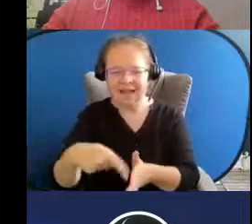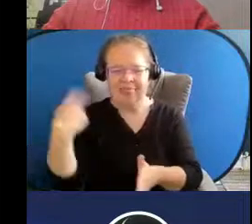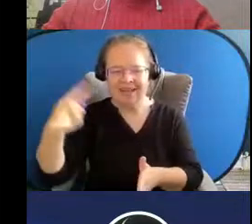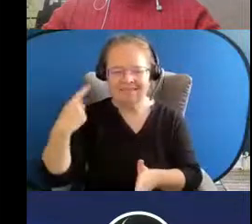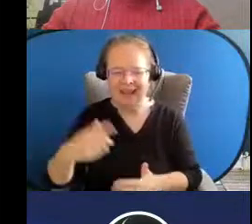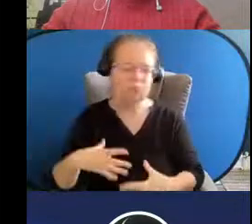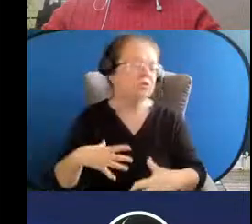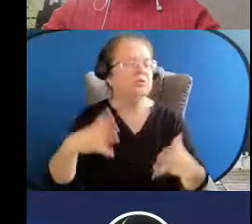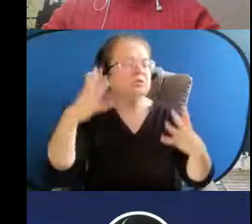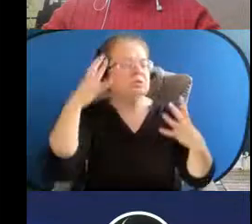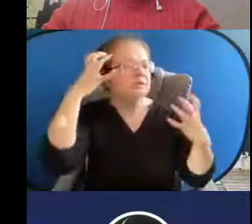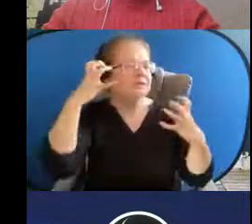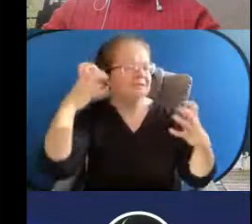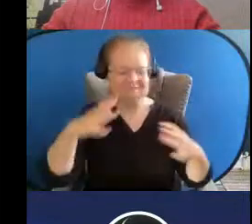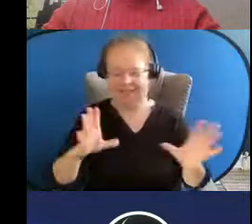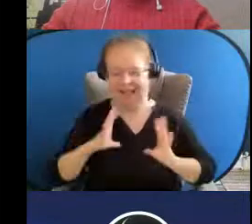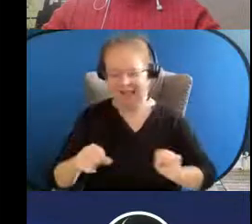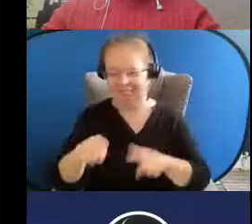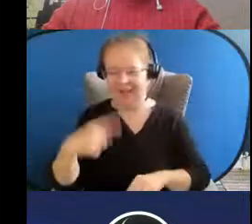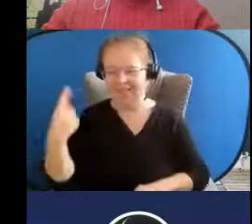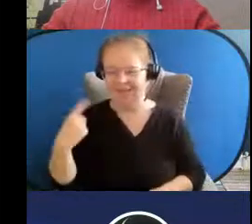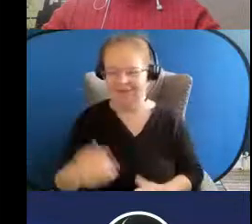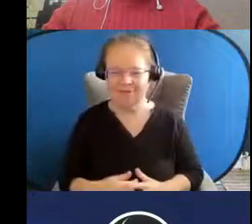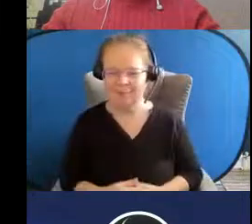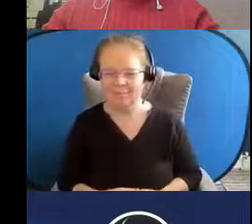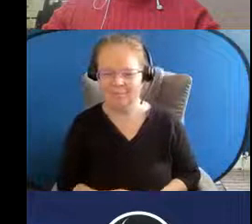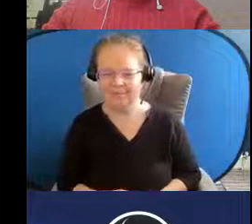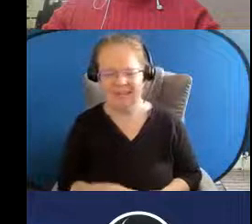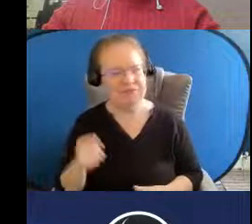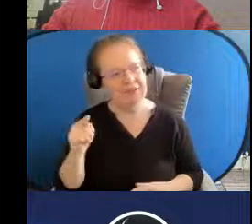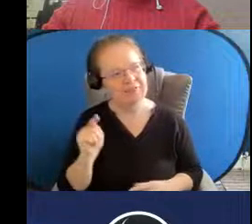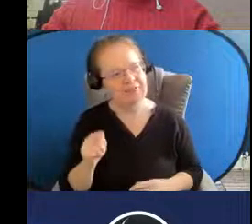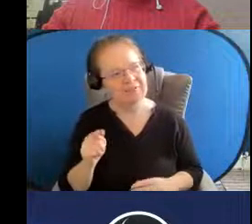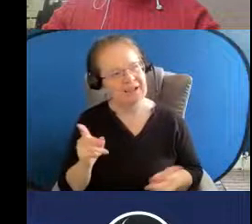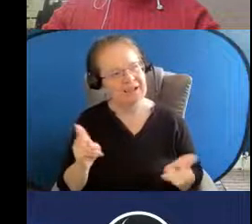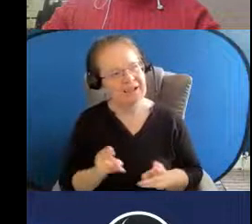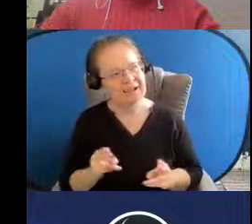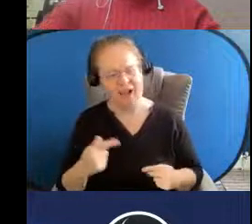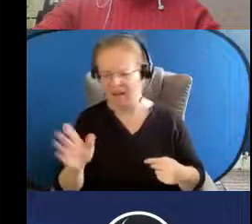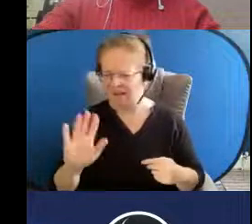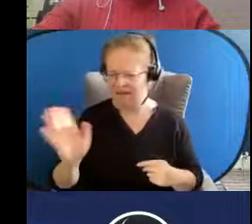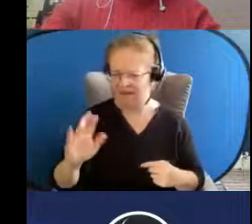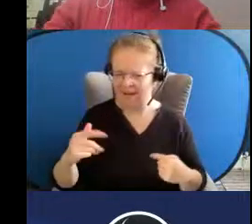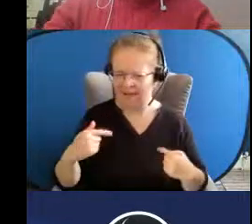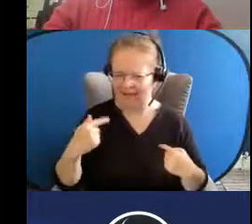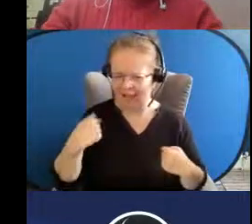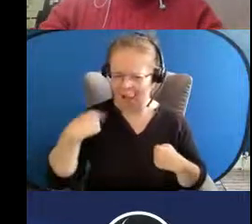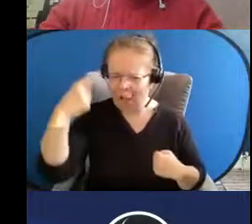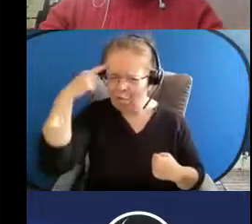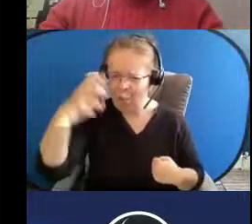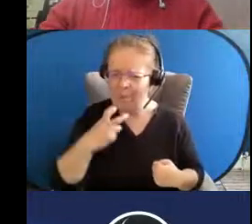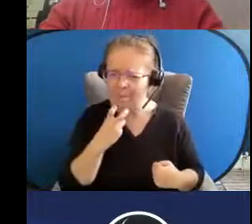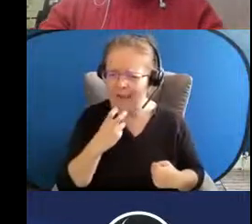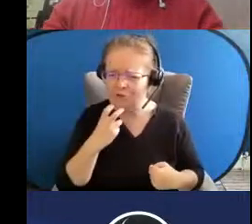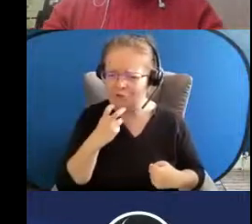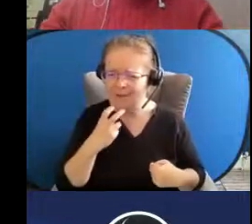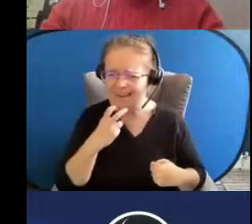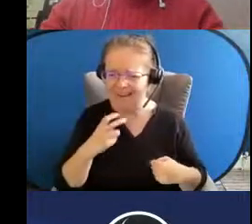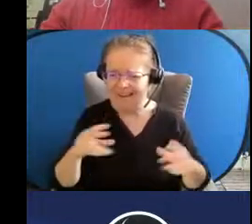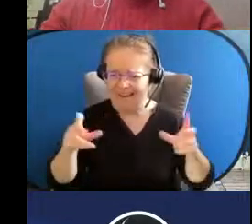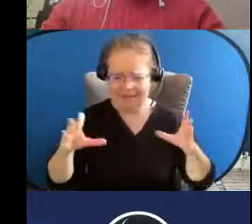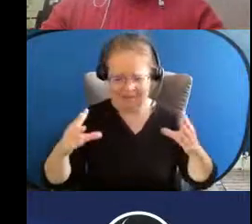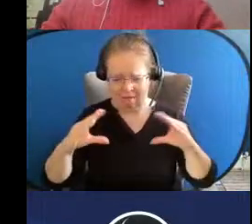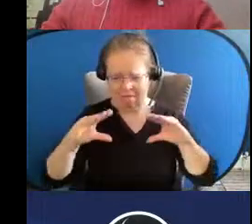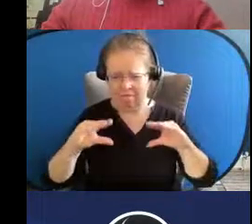everyone's had a USB at some point, right? So Yeah. hopefully that's a less. I actually got worried. I thought my experience. battery was dying. I had to plug in my laptop